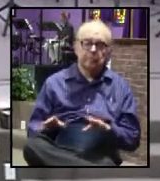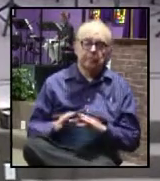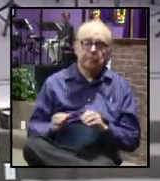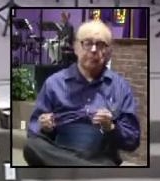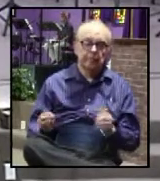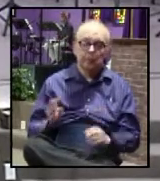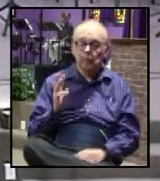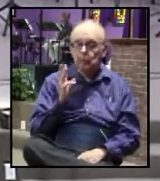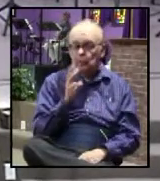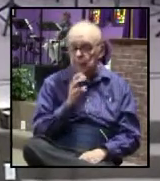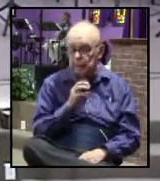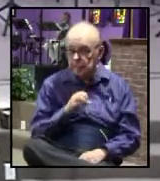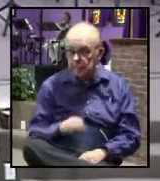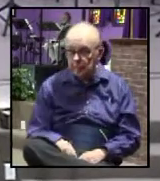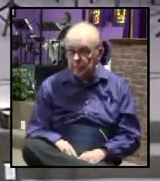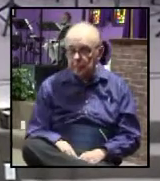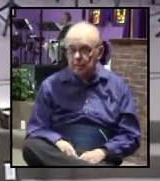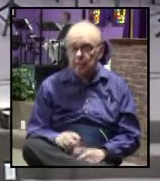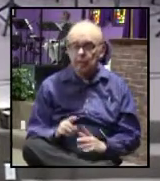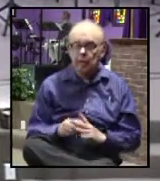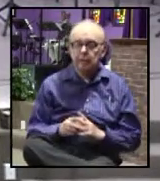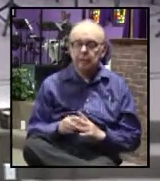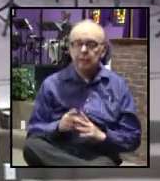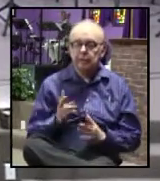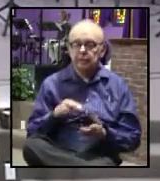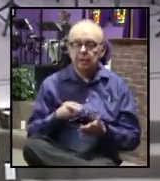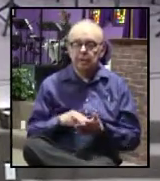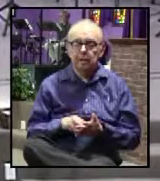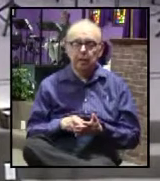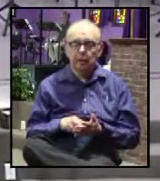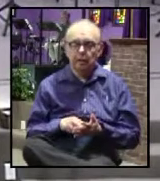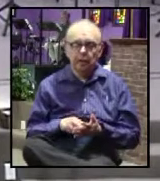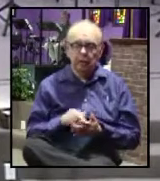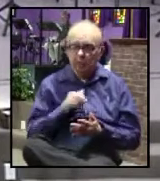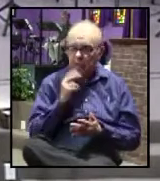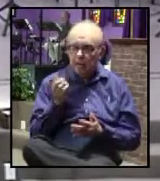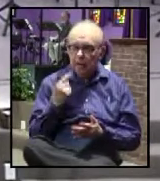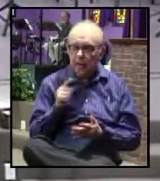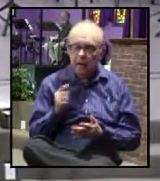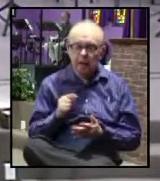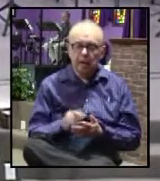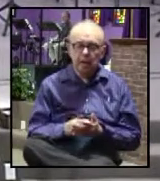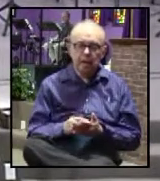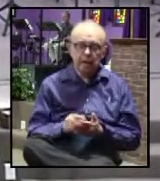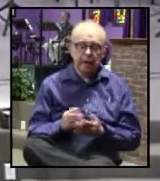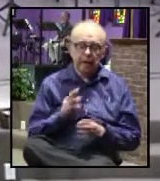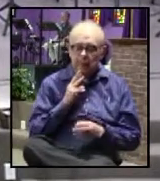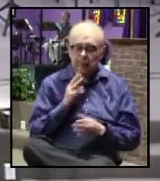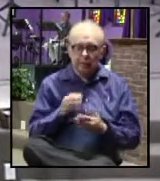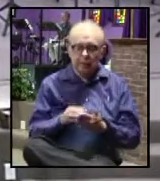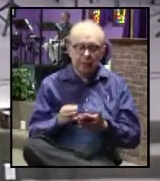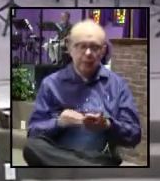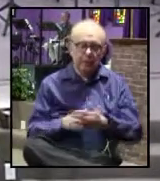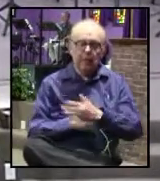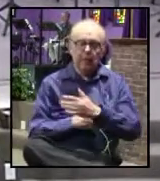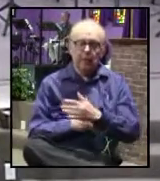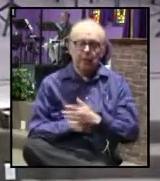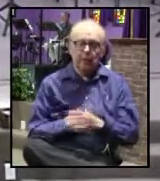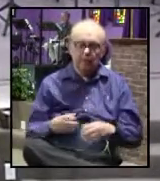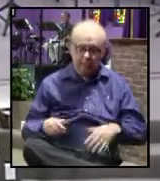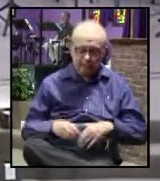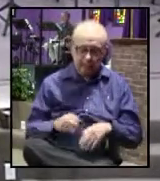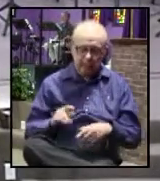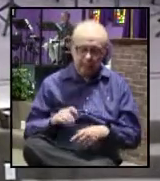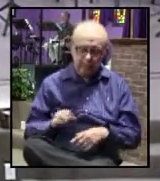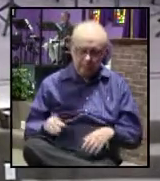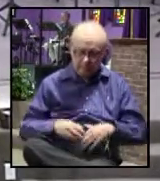weird. He begins to get up. Not only does he get the water basin out, he takes a towel and he